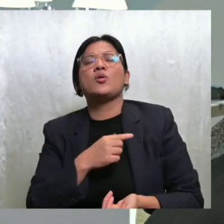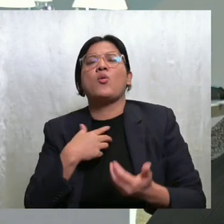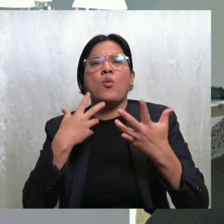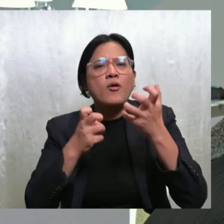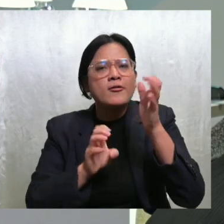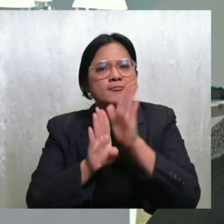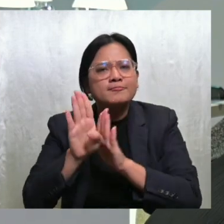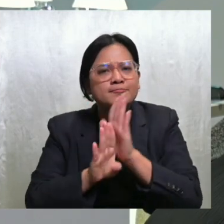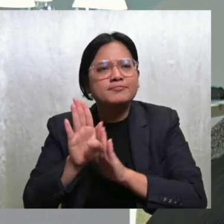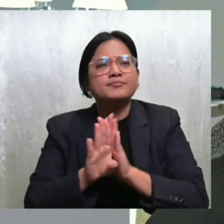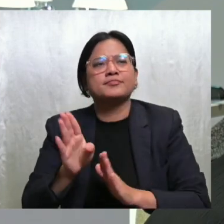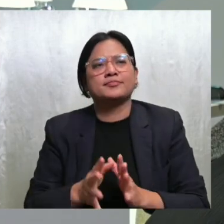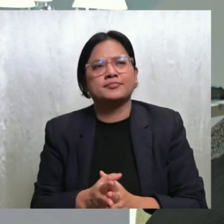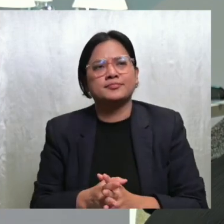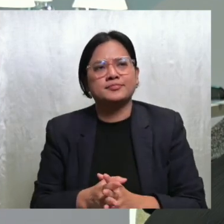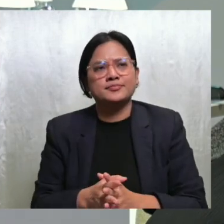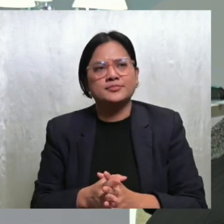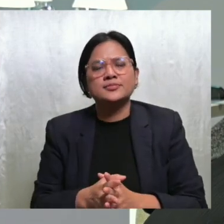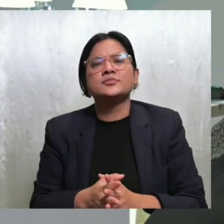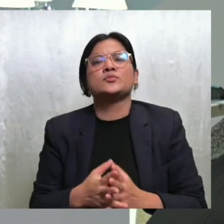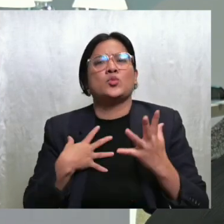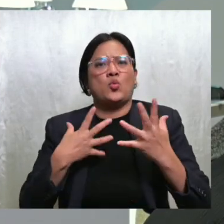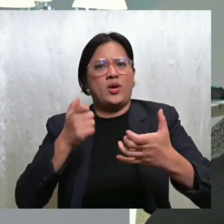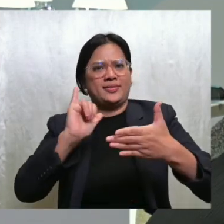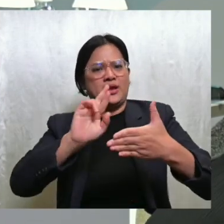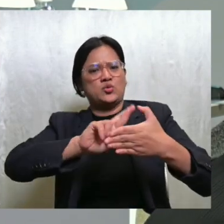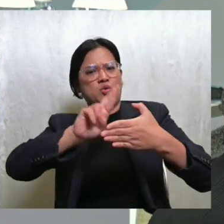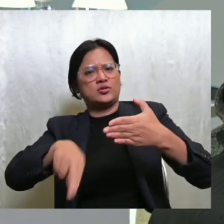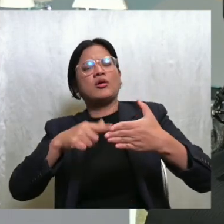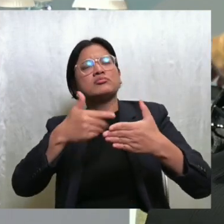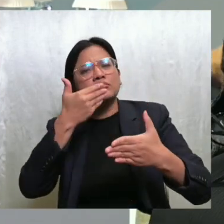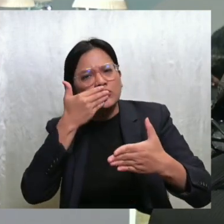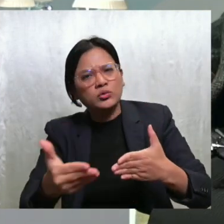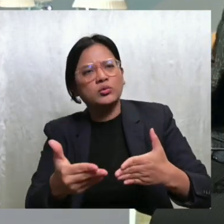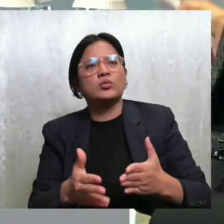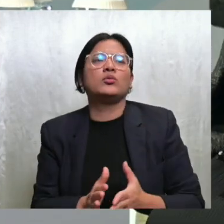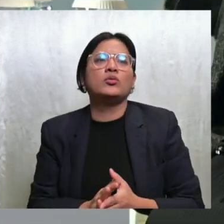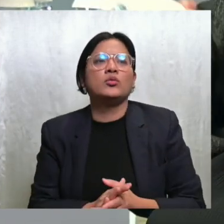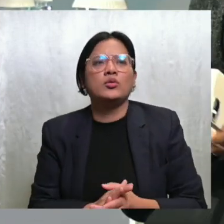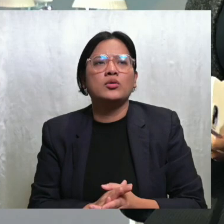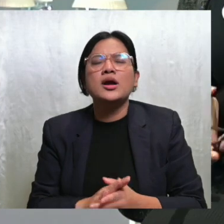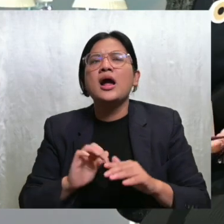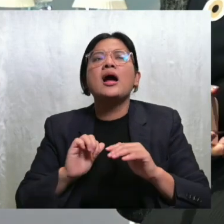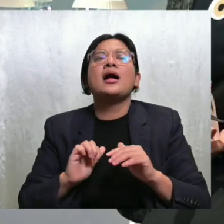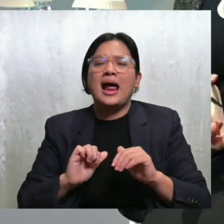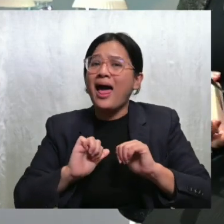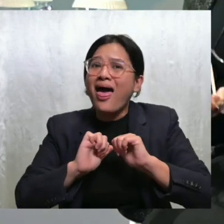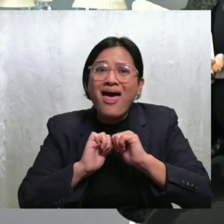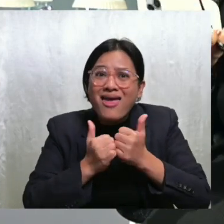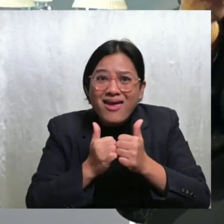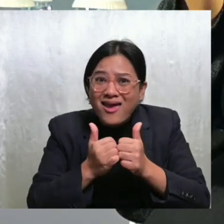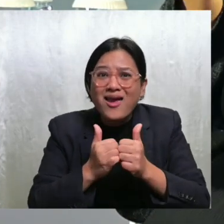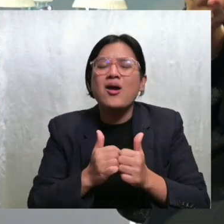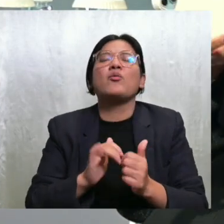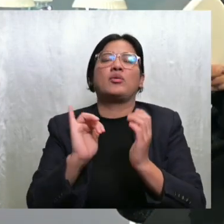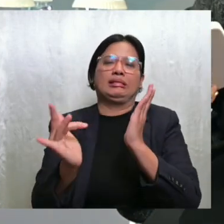quality. And to do that, we are providing technology, content, and support. And